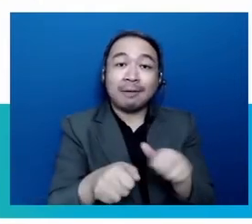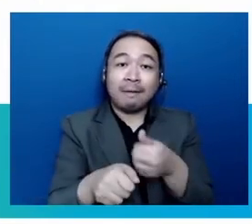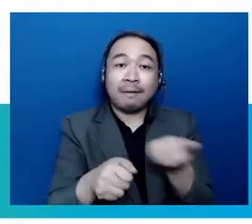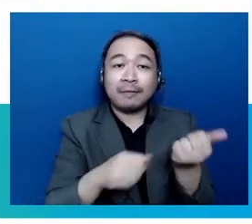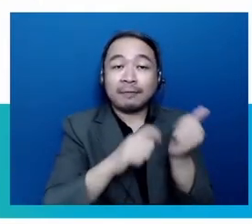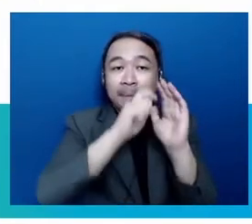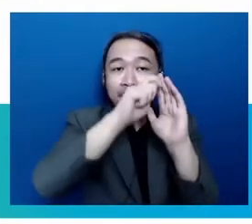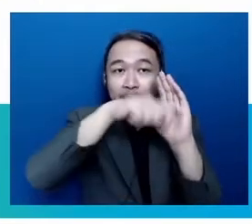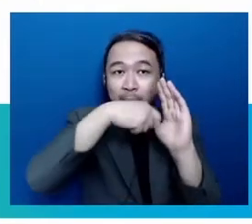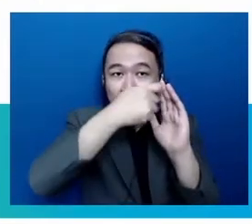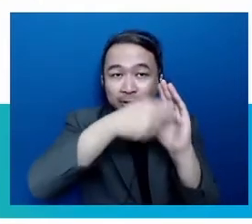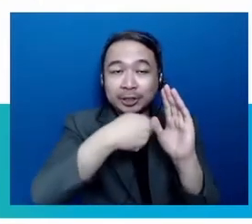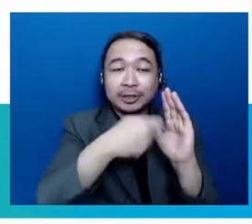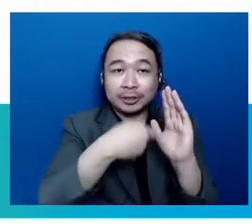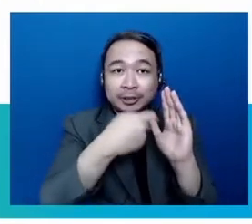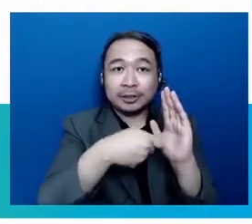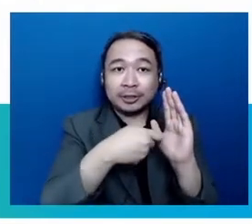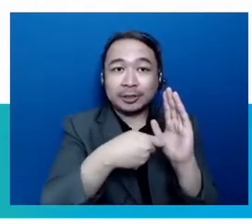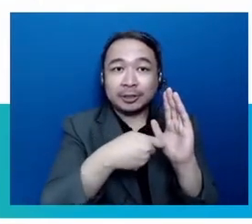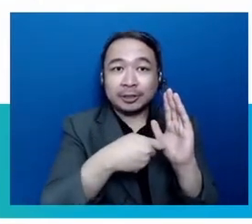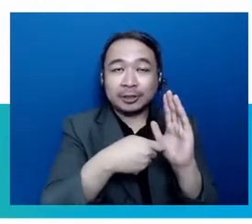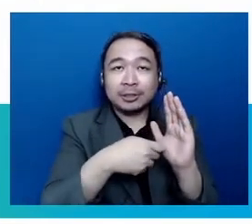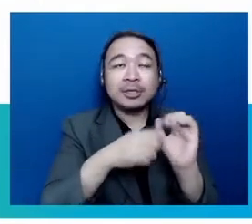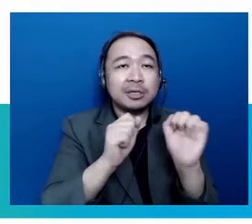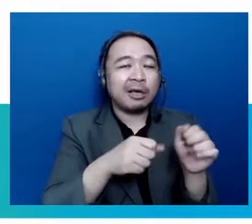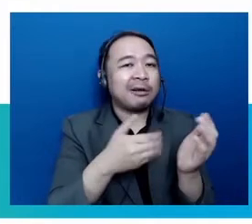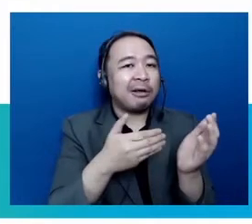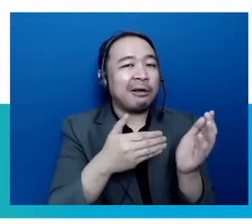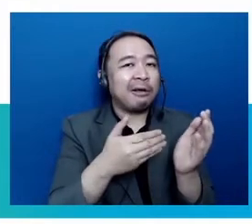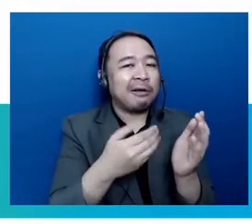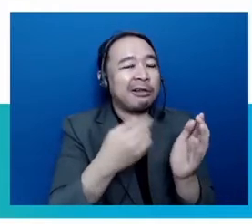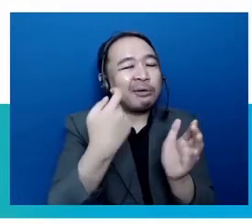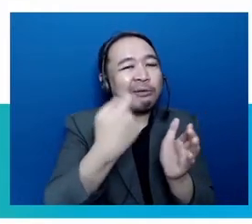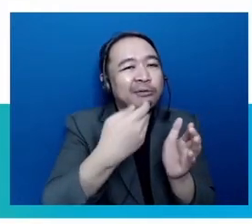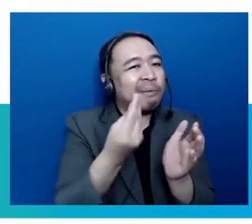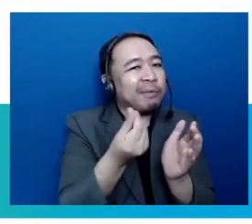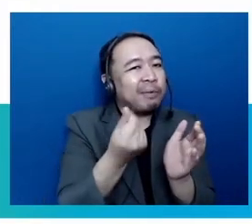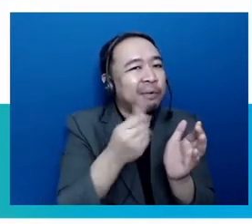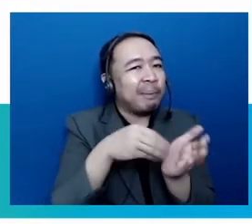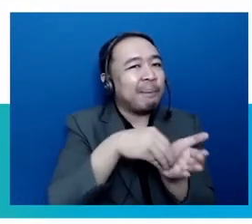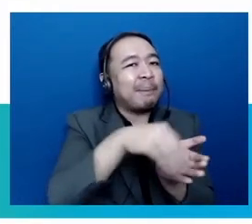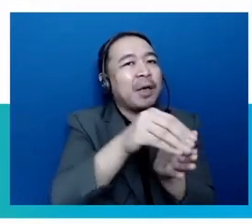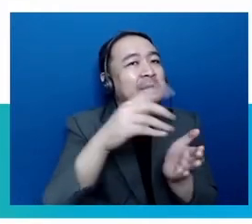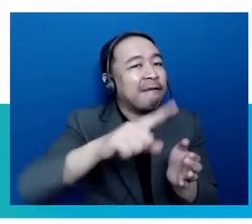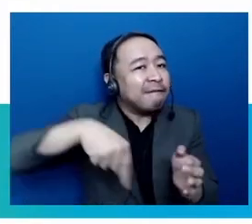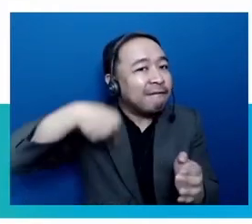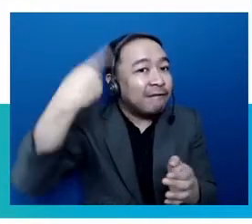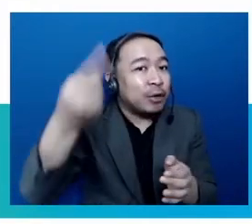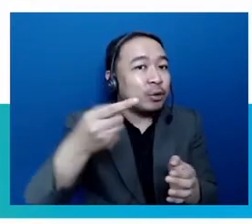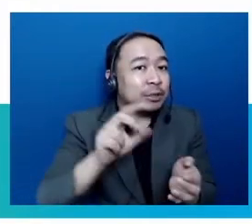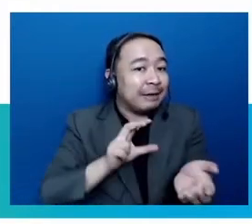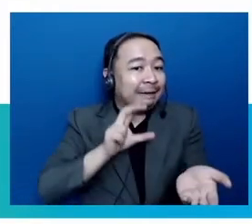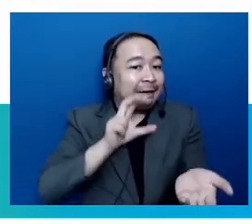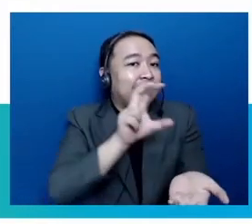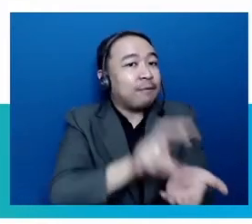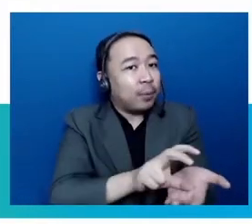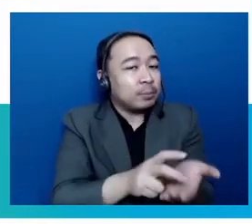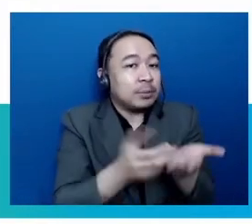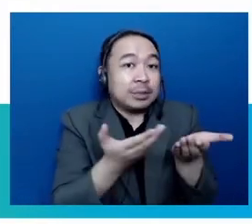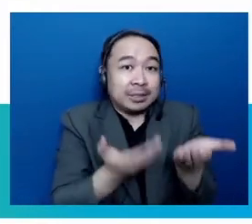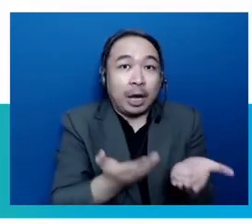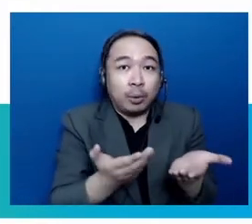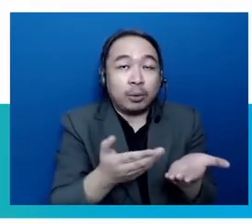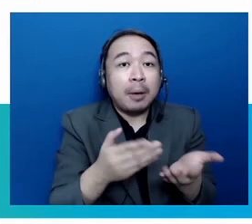that deal with avoided costs for the future, an investment that needs to be made today to avoid bigger disasters or impact